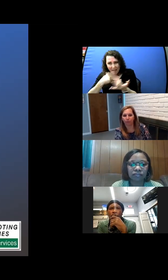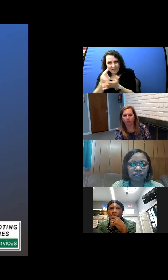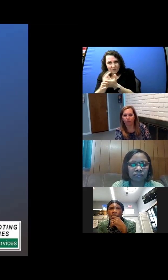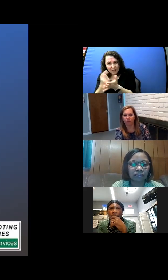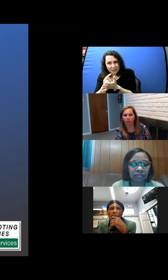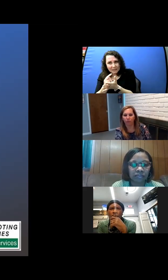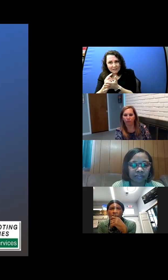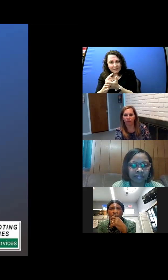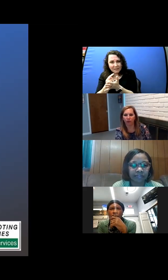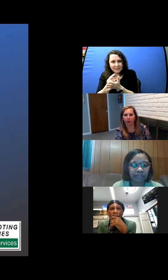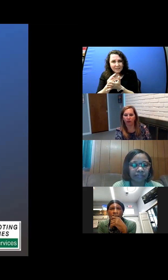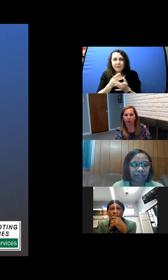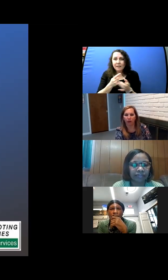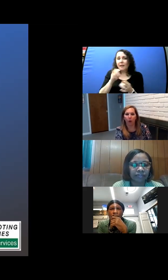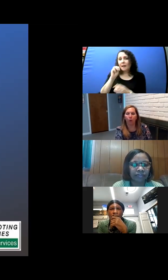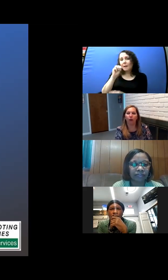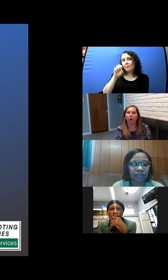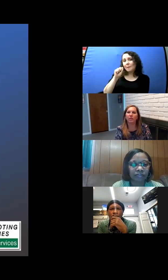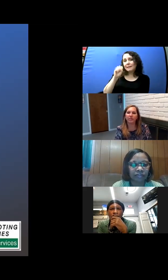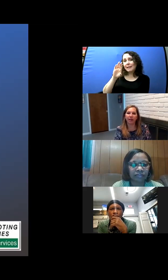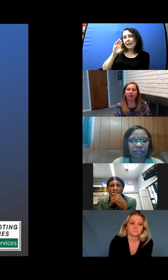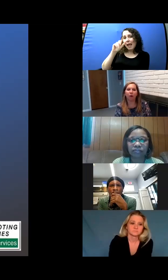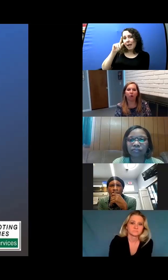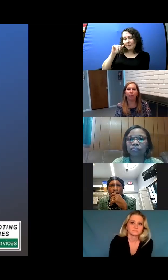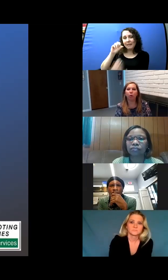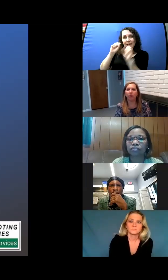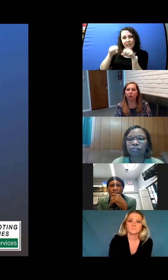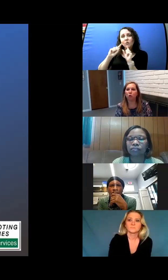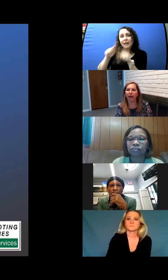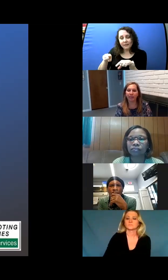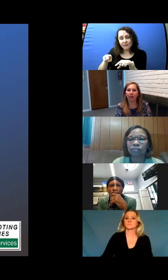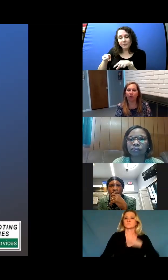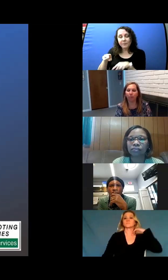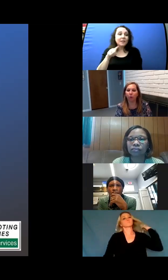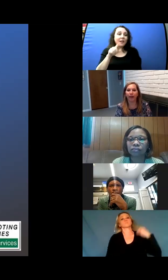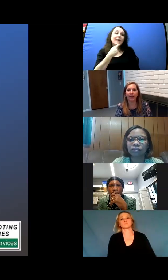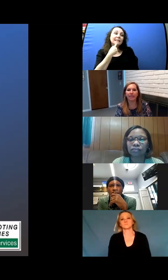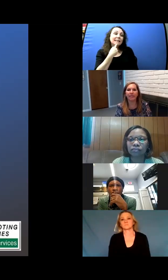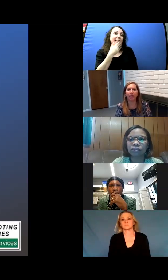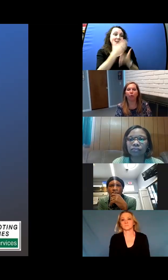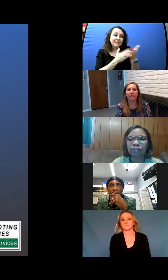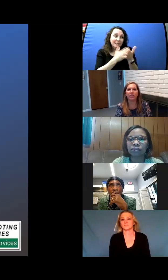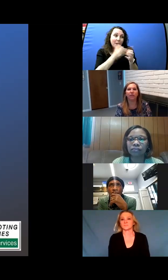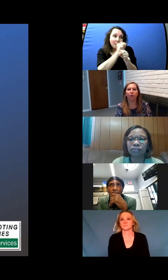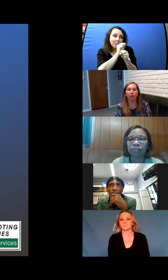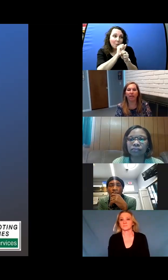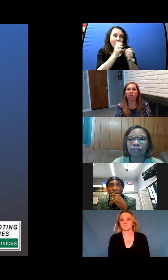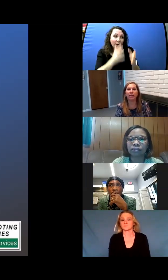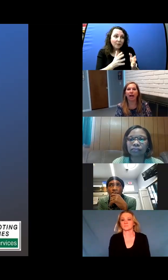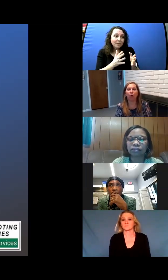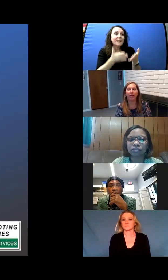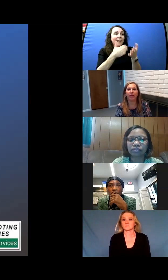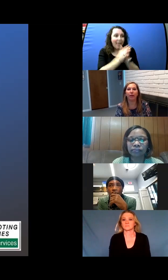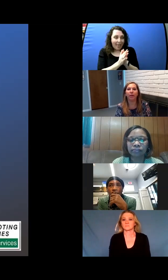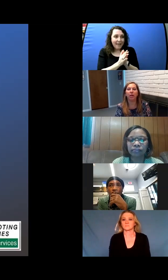could maybe answer this one. Well, I will say that there are employers who ask their employee to sign a release of